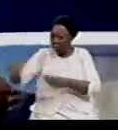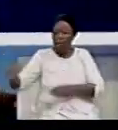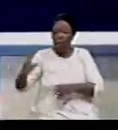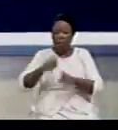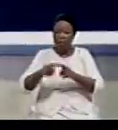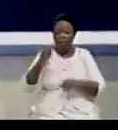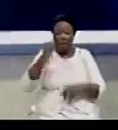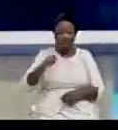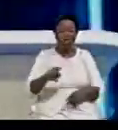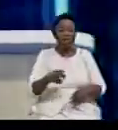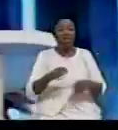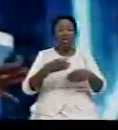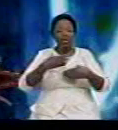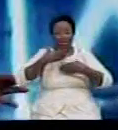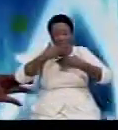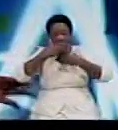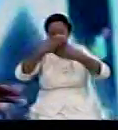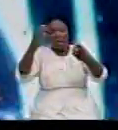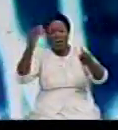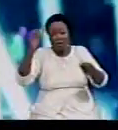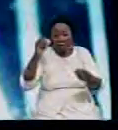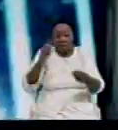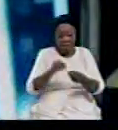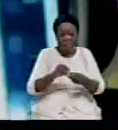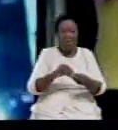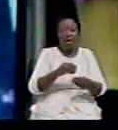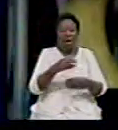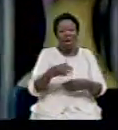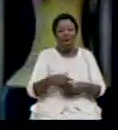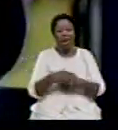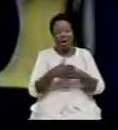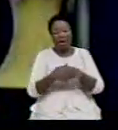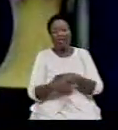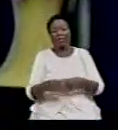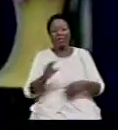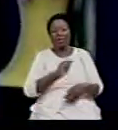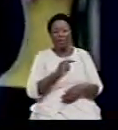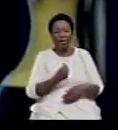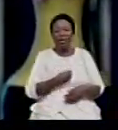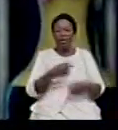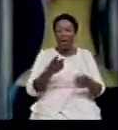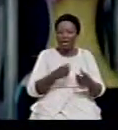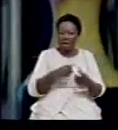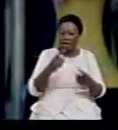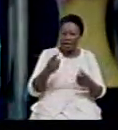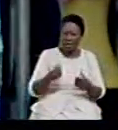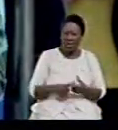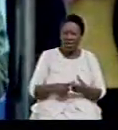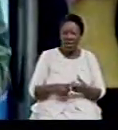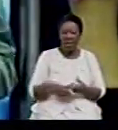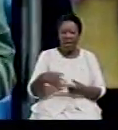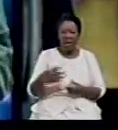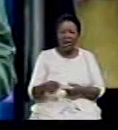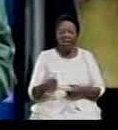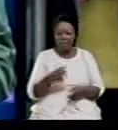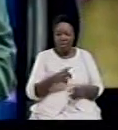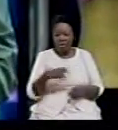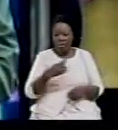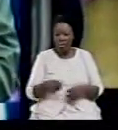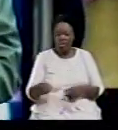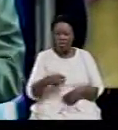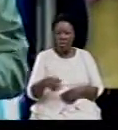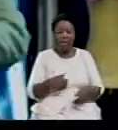crieth after us. And the woman could hear, because those disciples, they